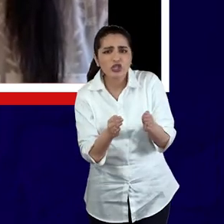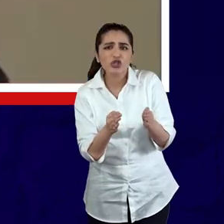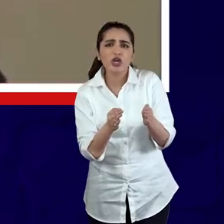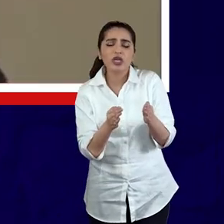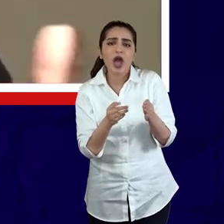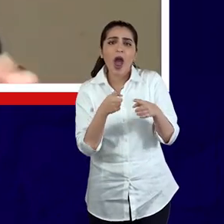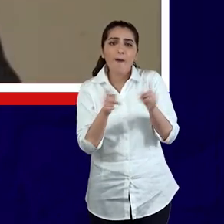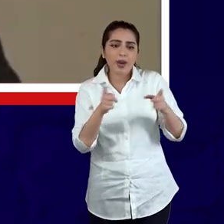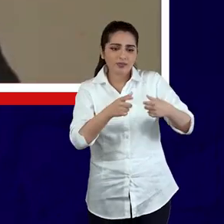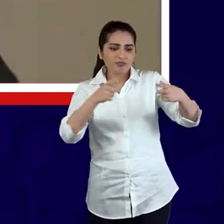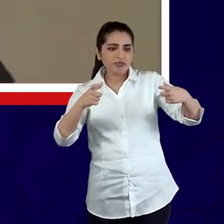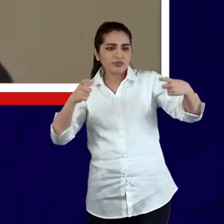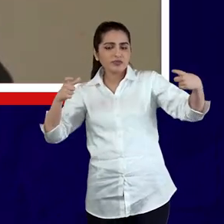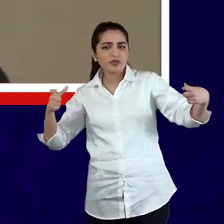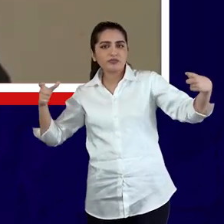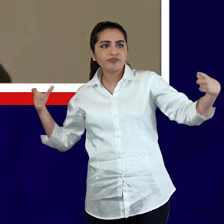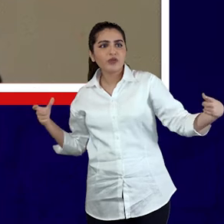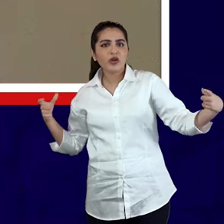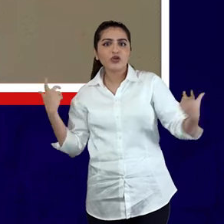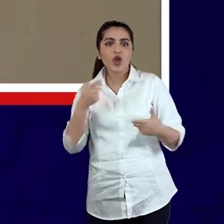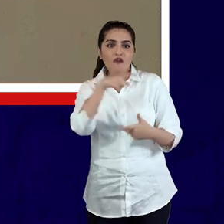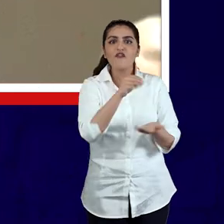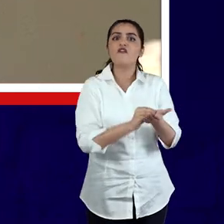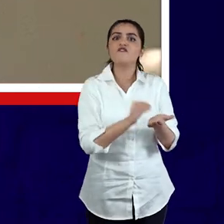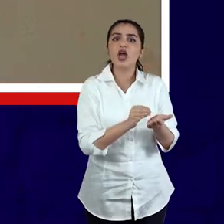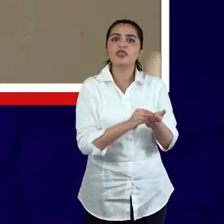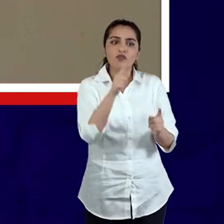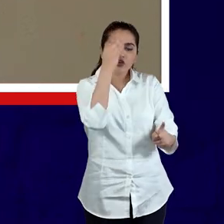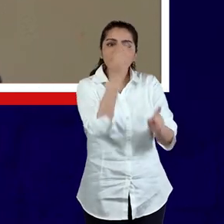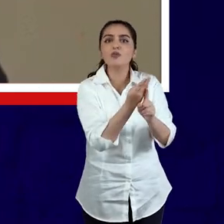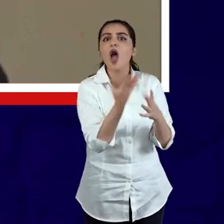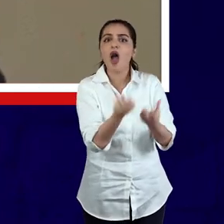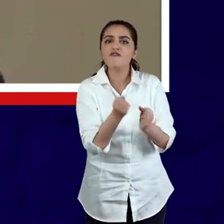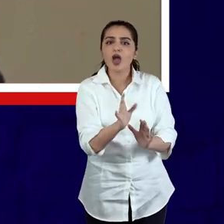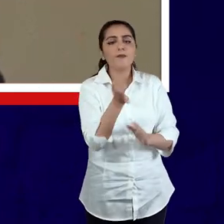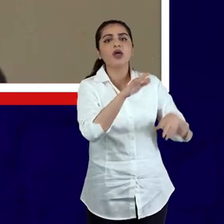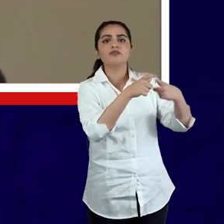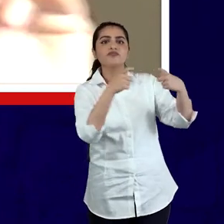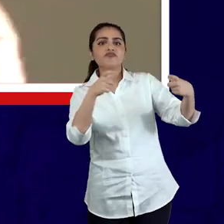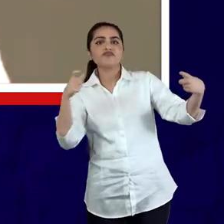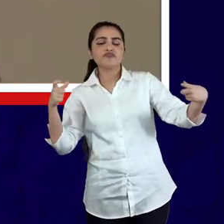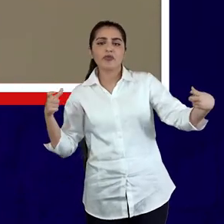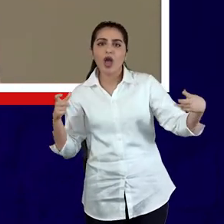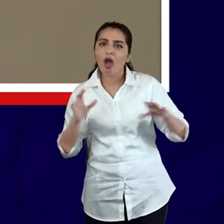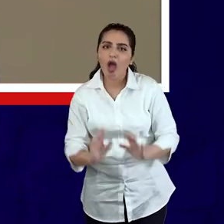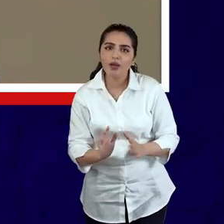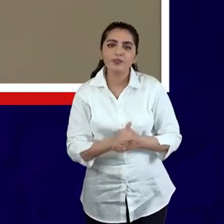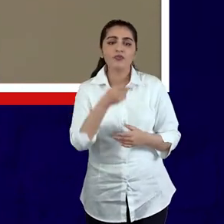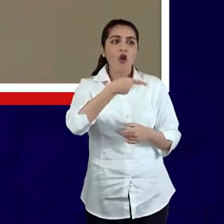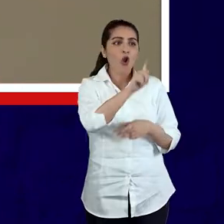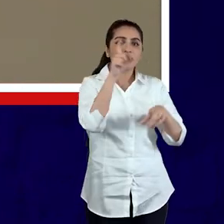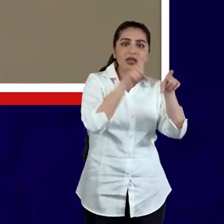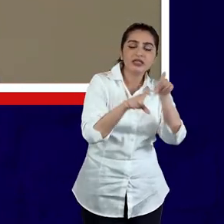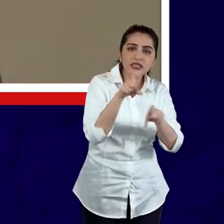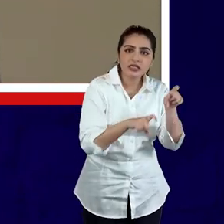platform, now they're becoming bigger and bigger, because, you know, there's value. They've added value to it. And that's what co-building is about. That's